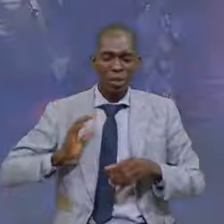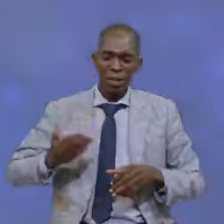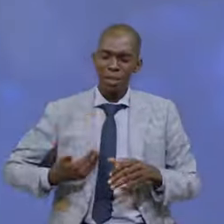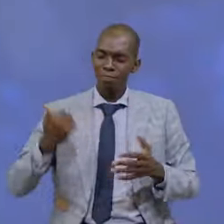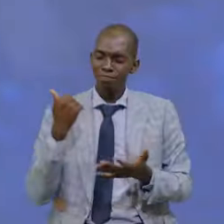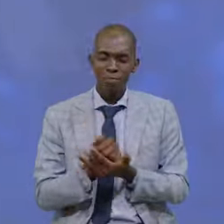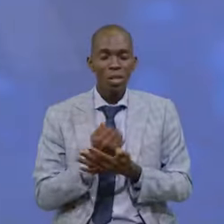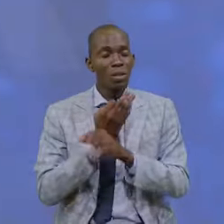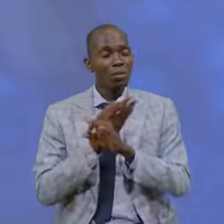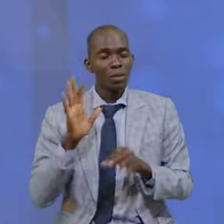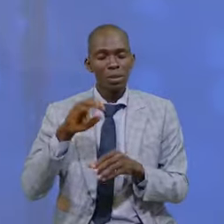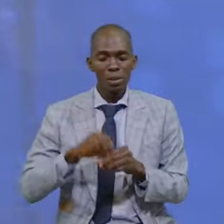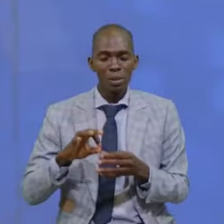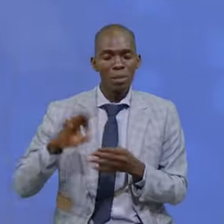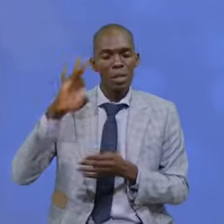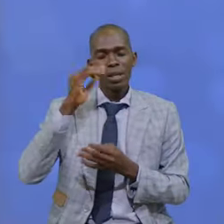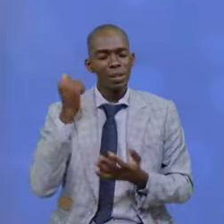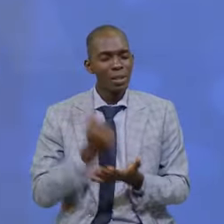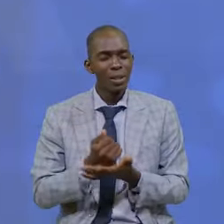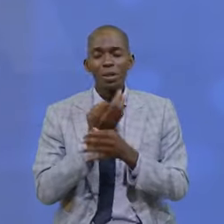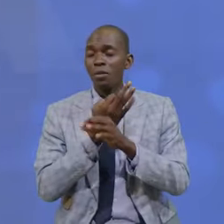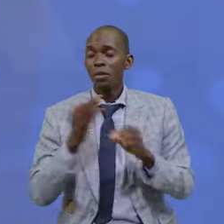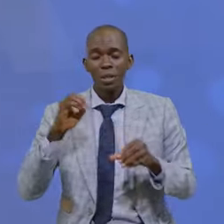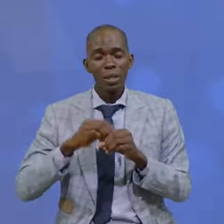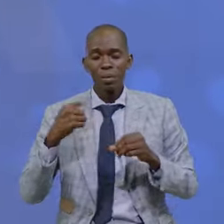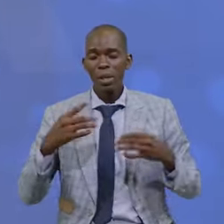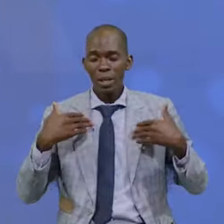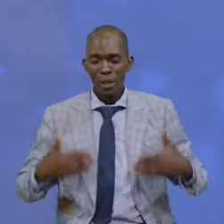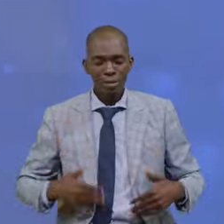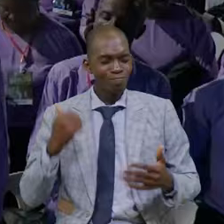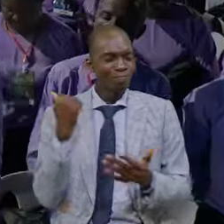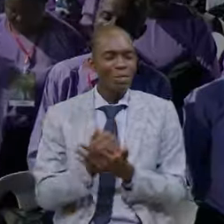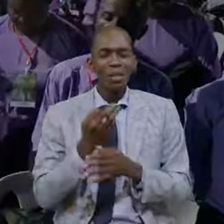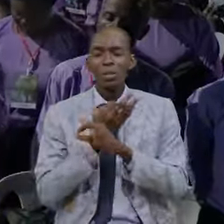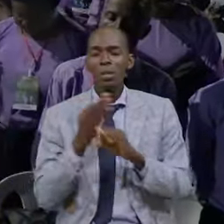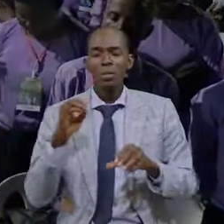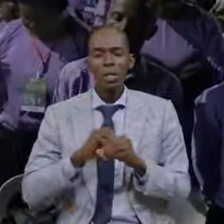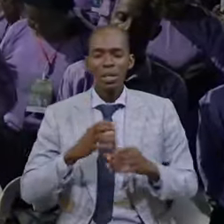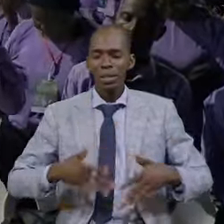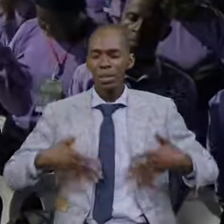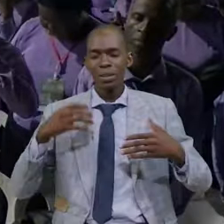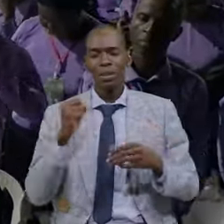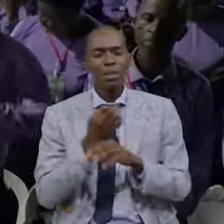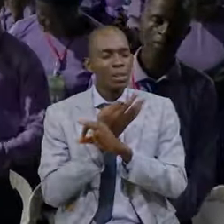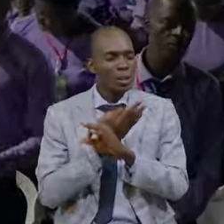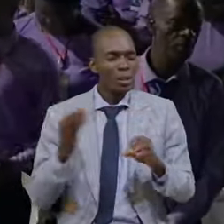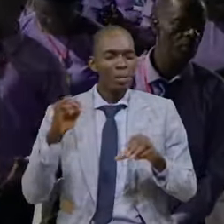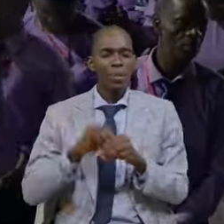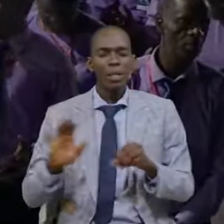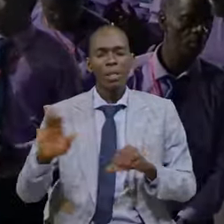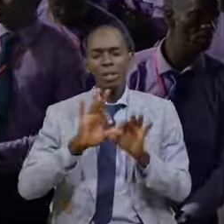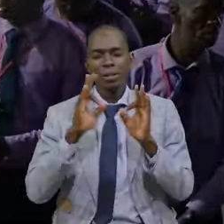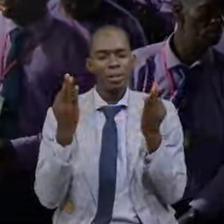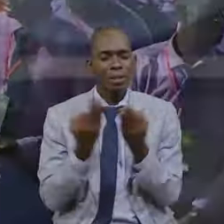free in their spirit, free in their body, free in their lives, free in their families,